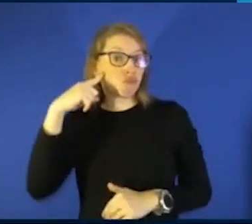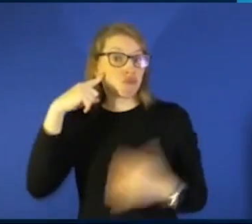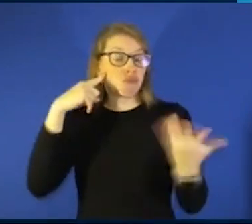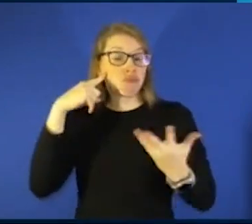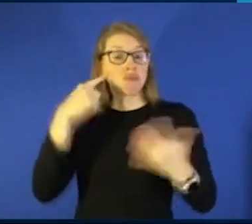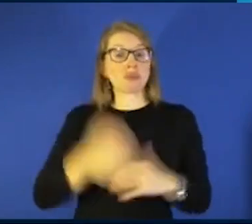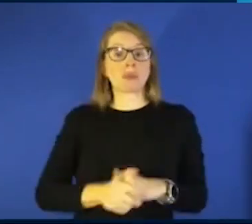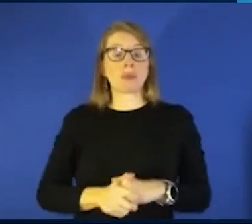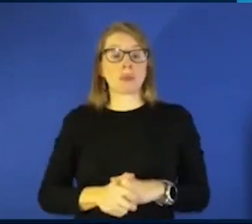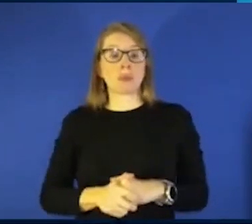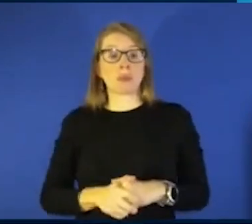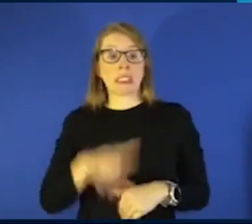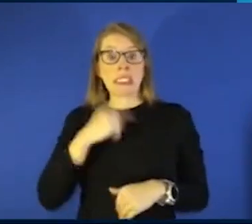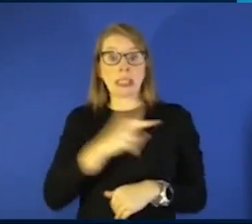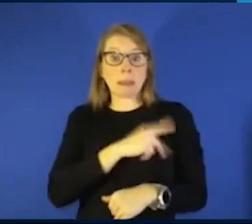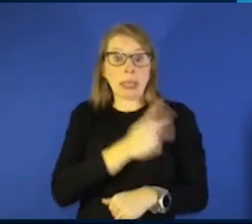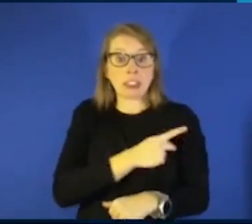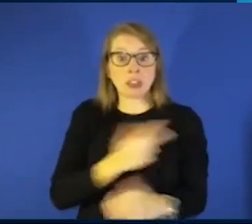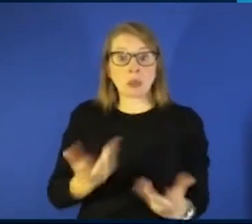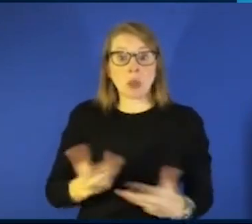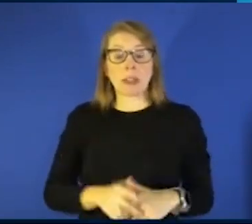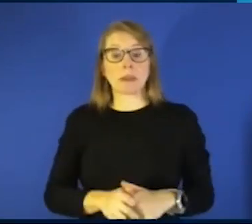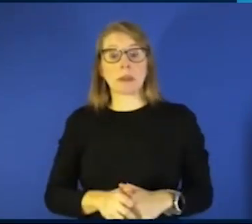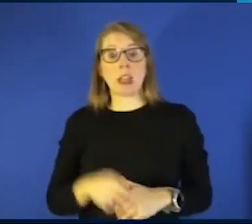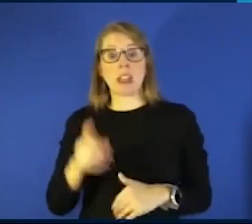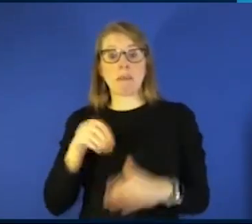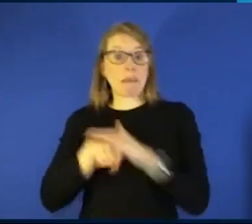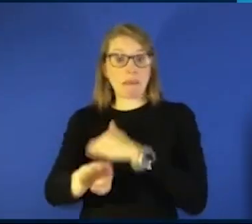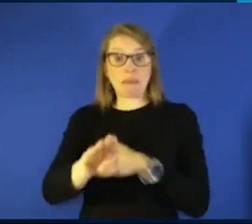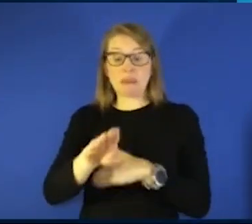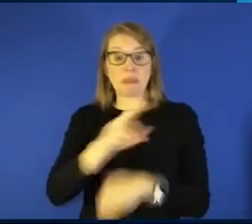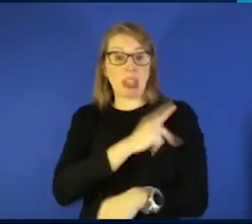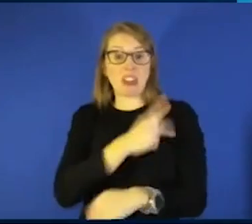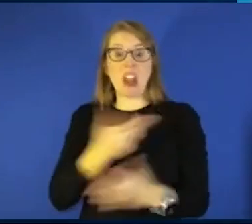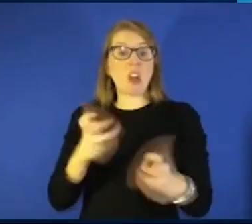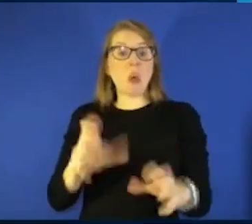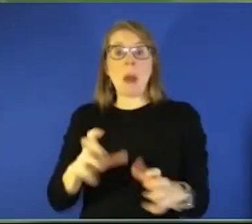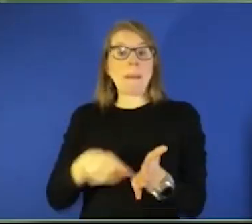telling your patients when they come in and say they don't want to pay for a COVID test?